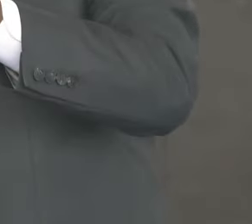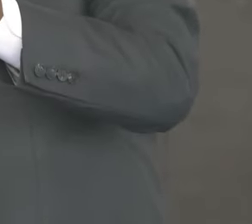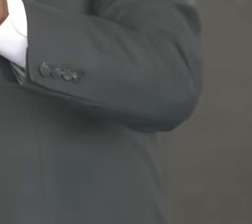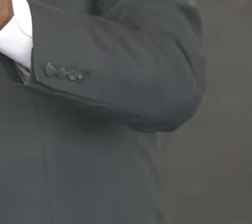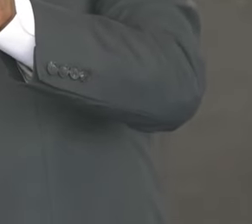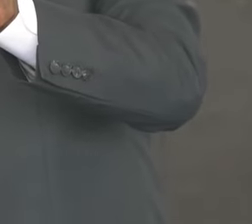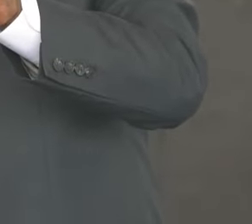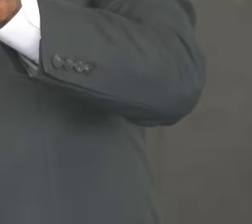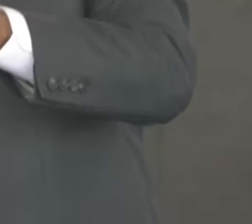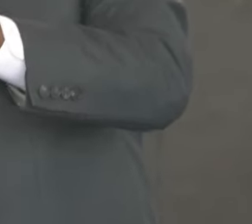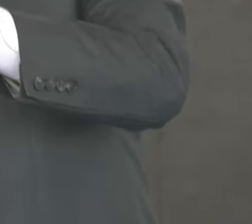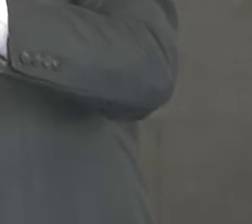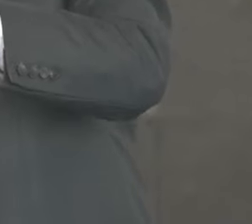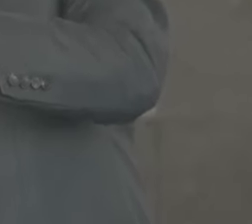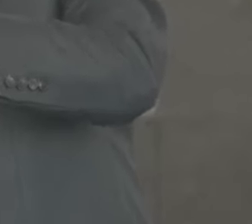that